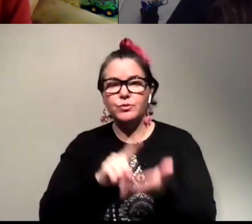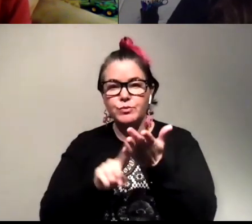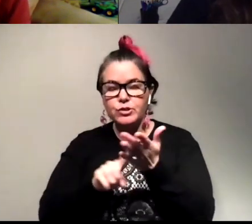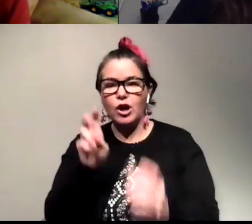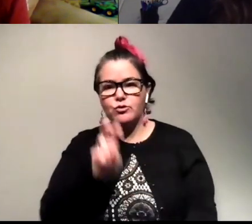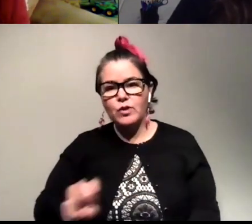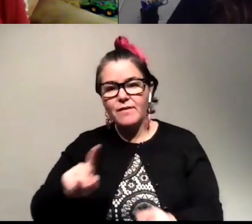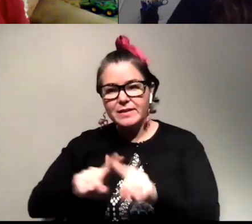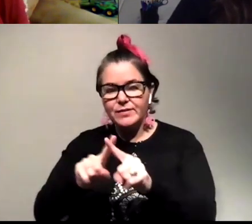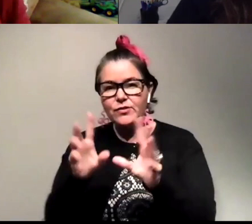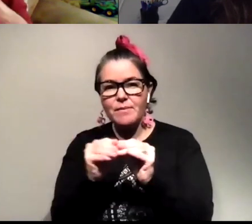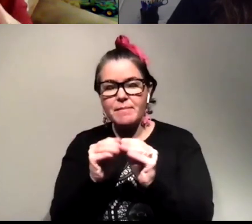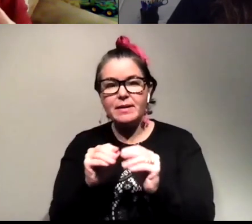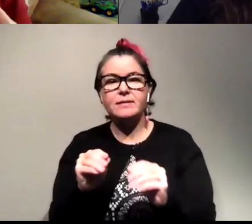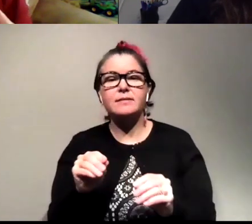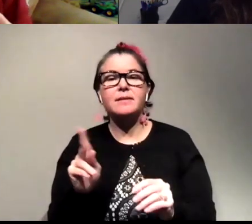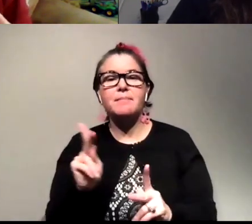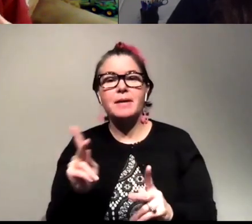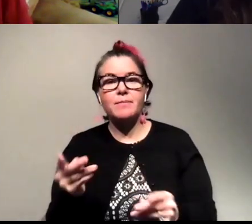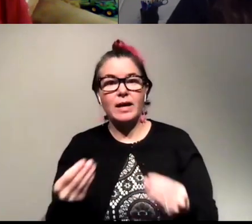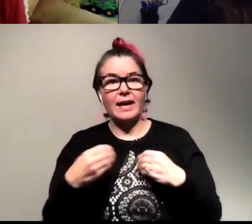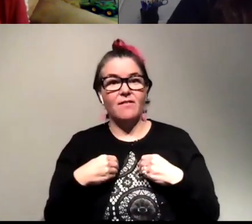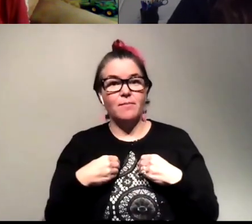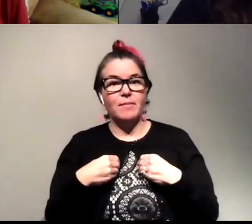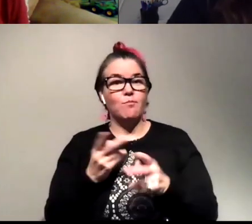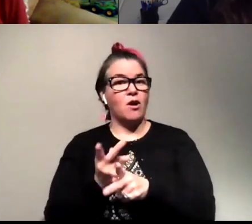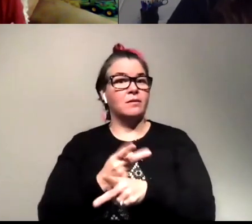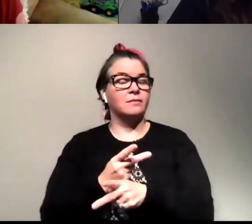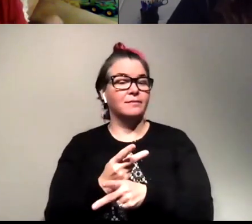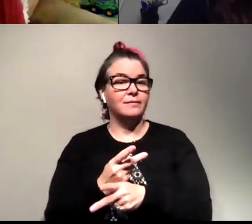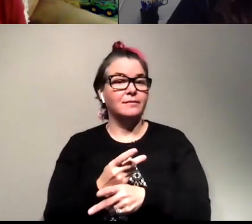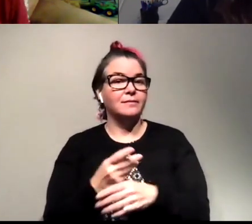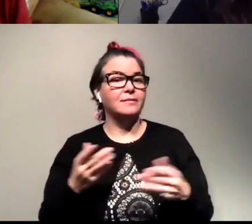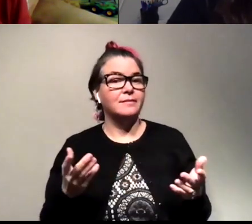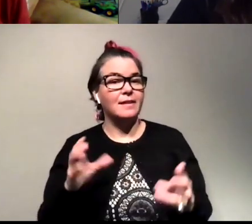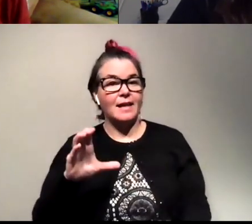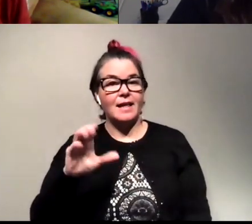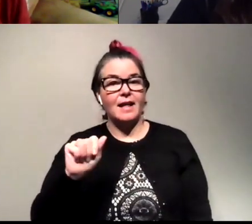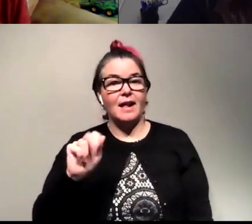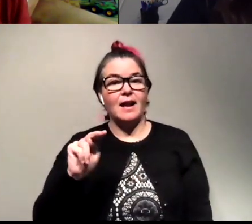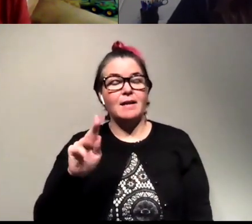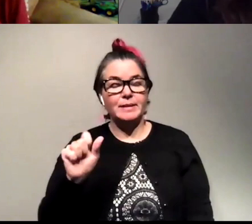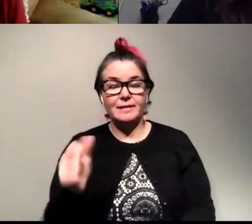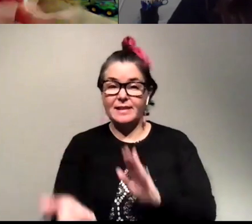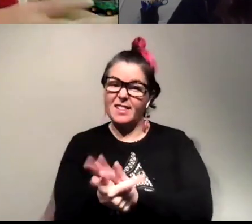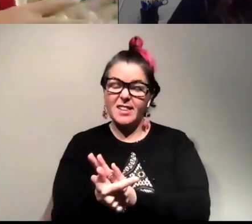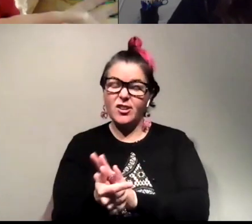meetings, people give me products. Now, cannabis is an illegal drug, so I don't take